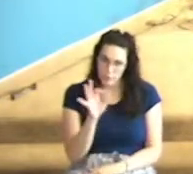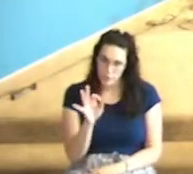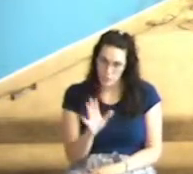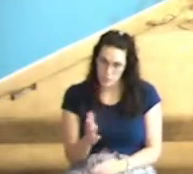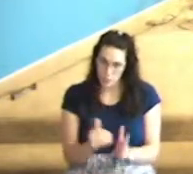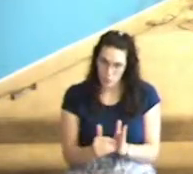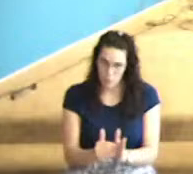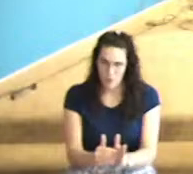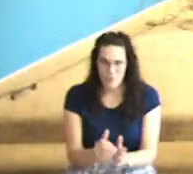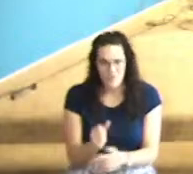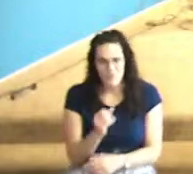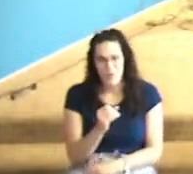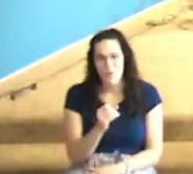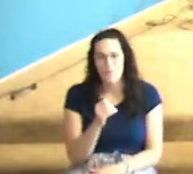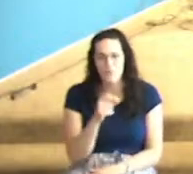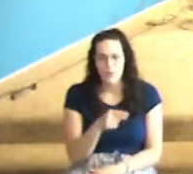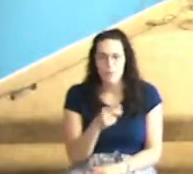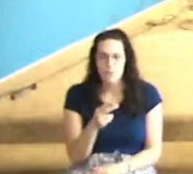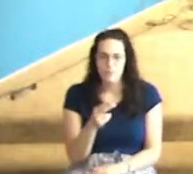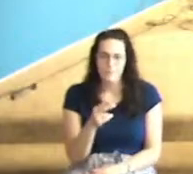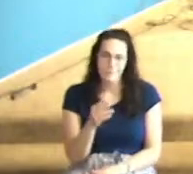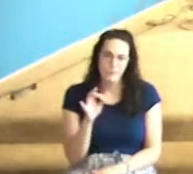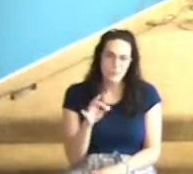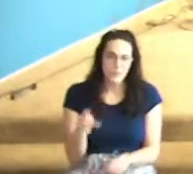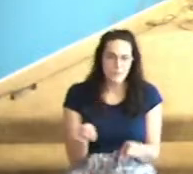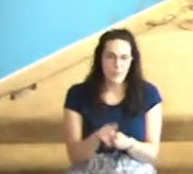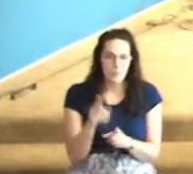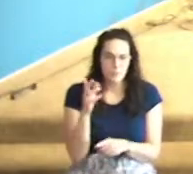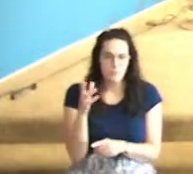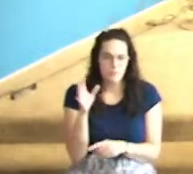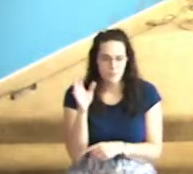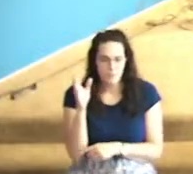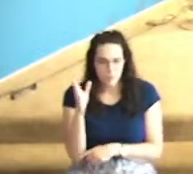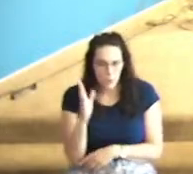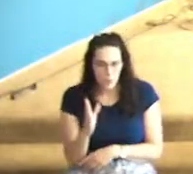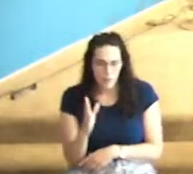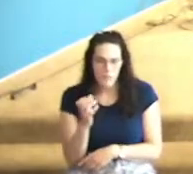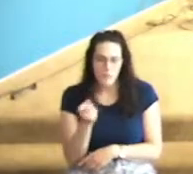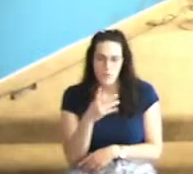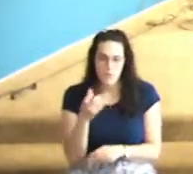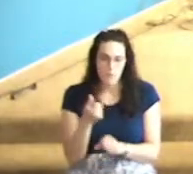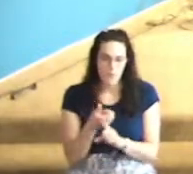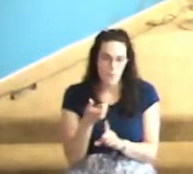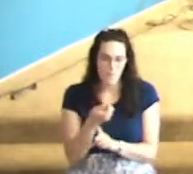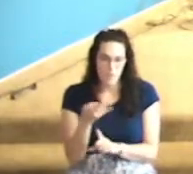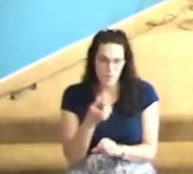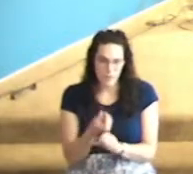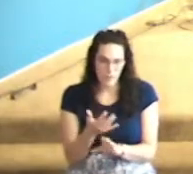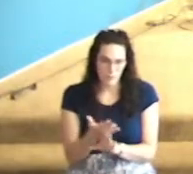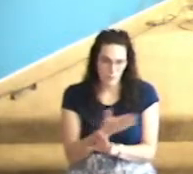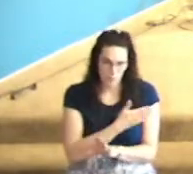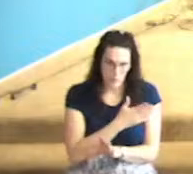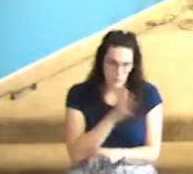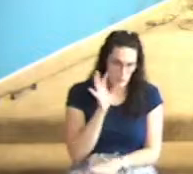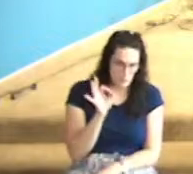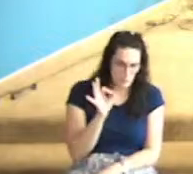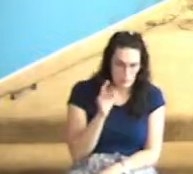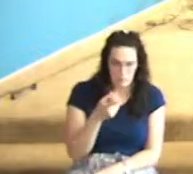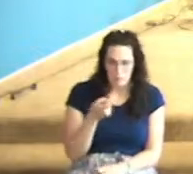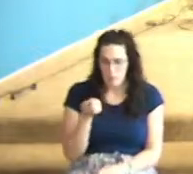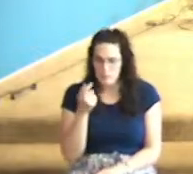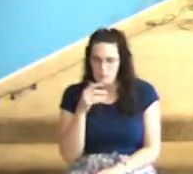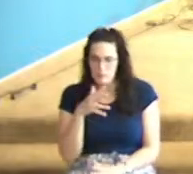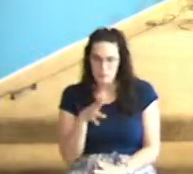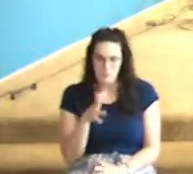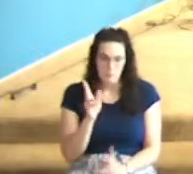And so he was preaching the same sermon, basically, with this church. A few years earlier, he'd visited and preached it. And so he was a little nervous that maybe people